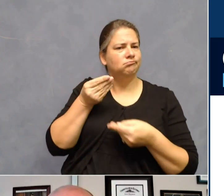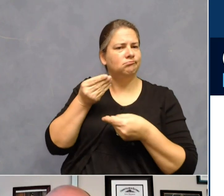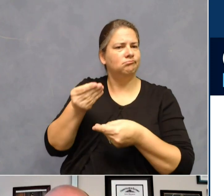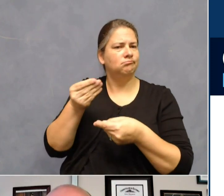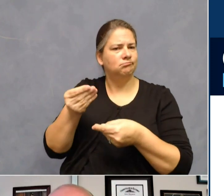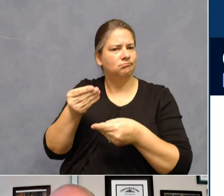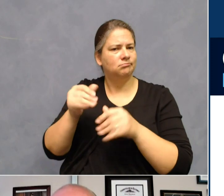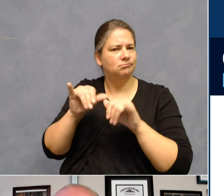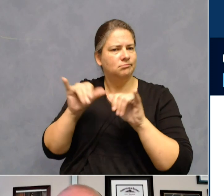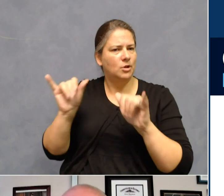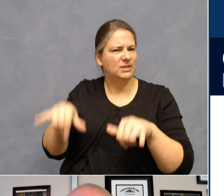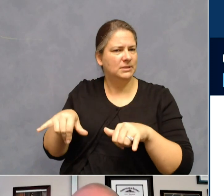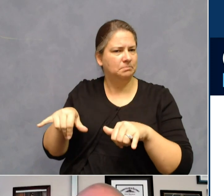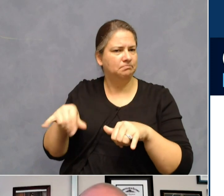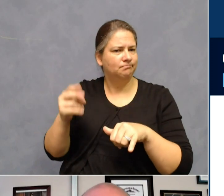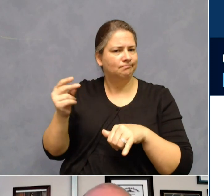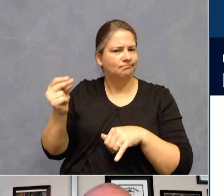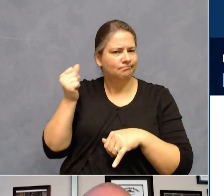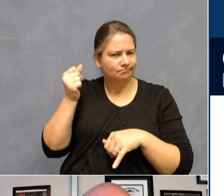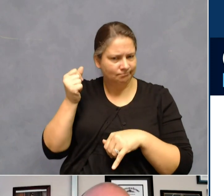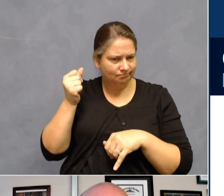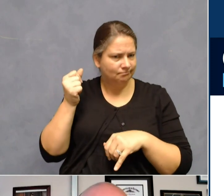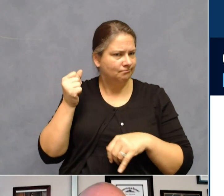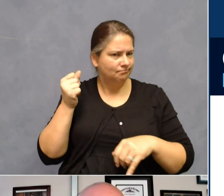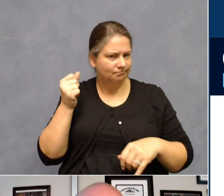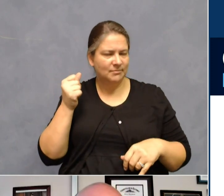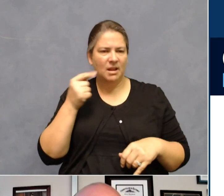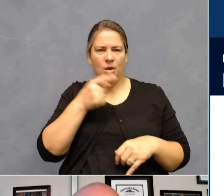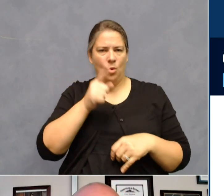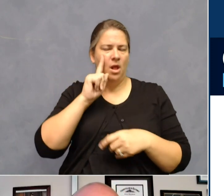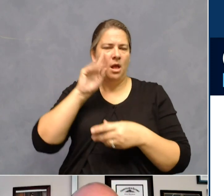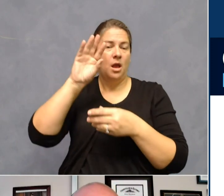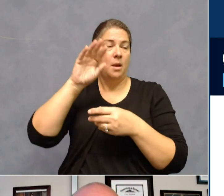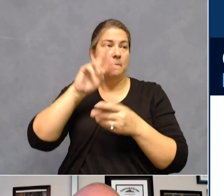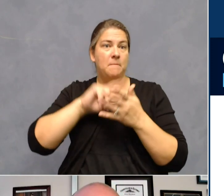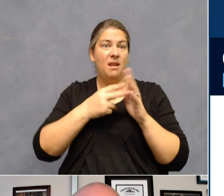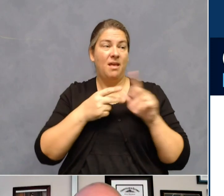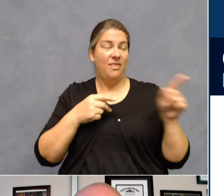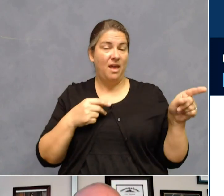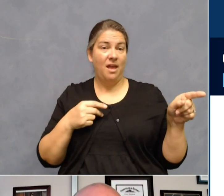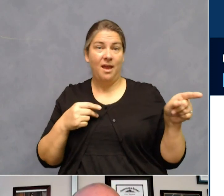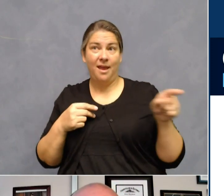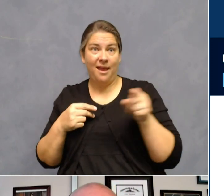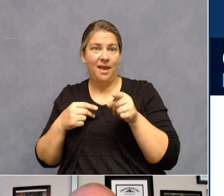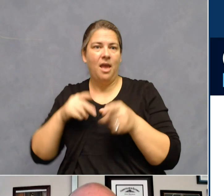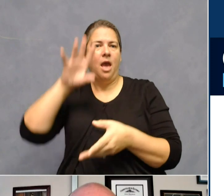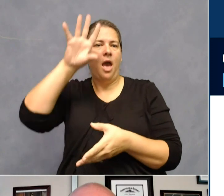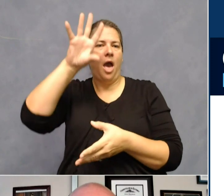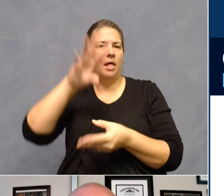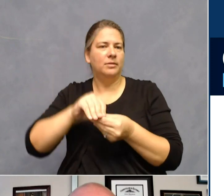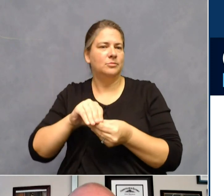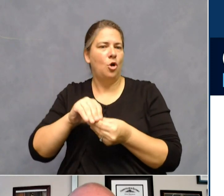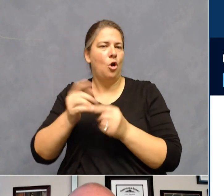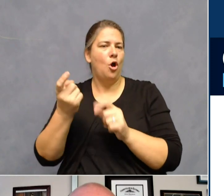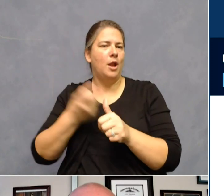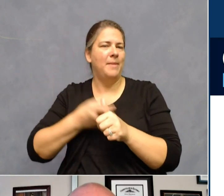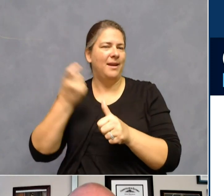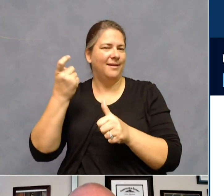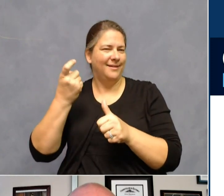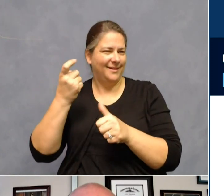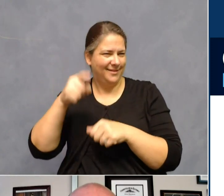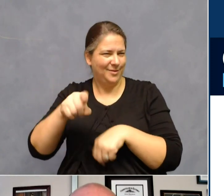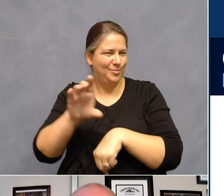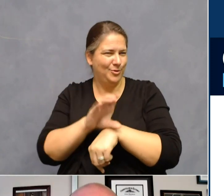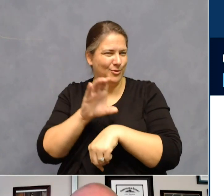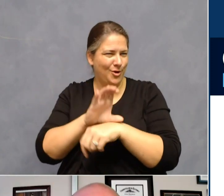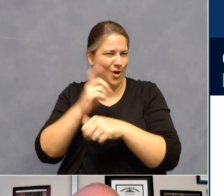and the data is produced. So it means that we can free up some of our staff to do other tasks, which are really important to keeping people